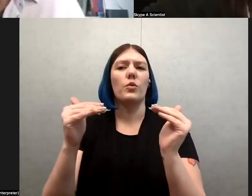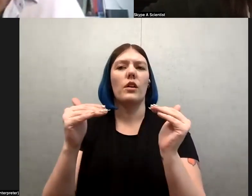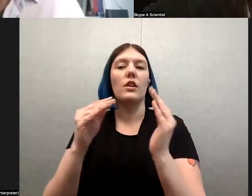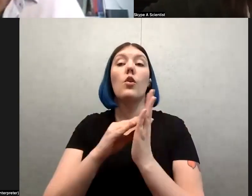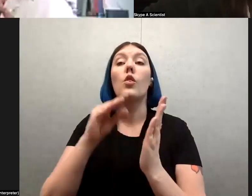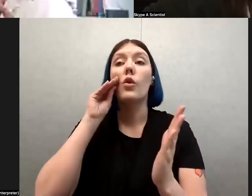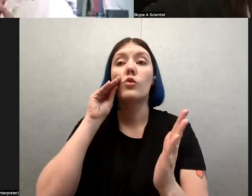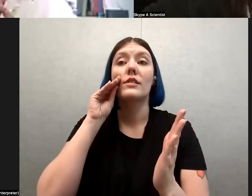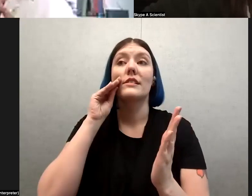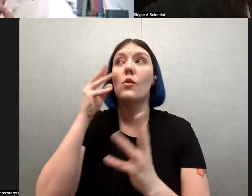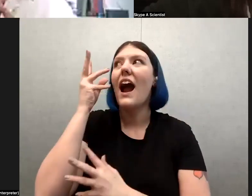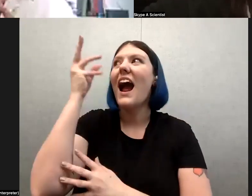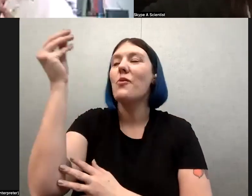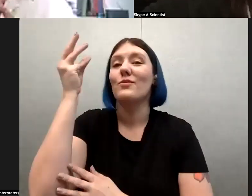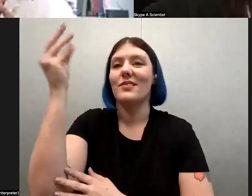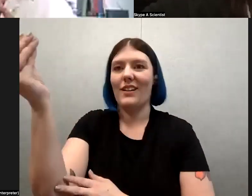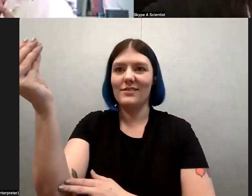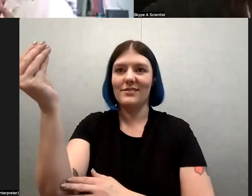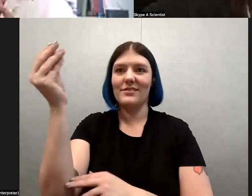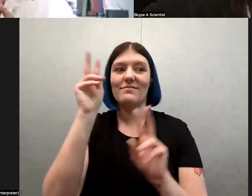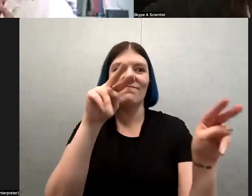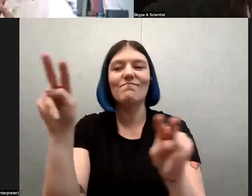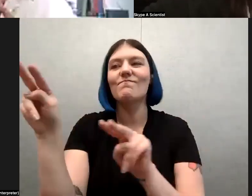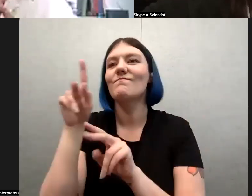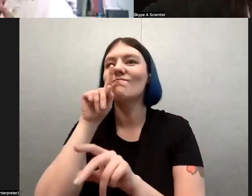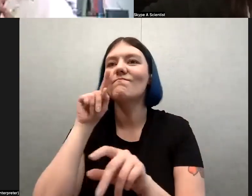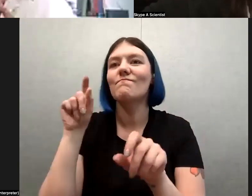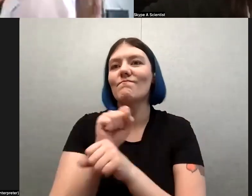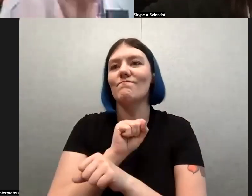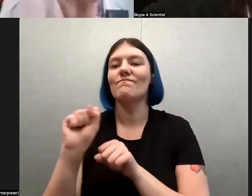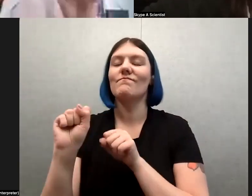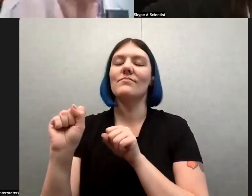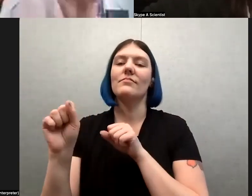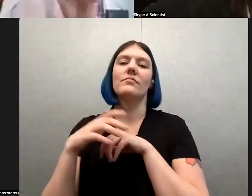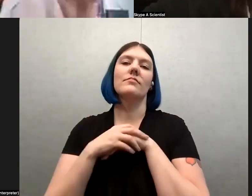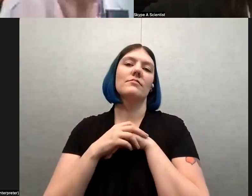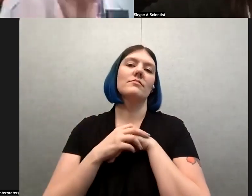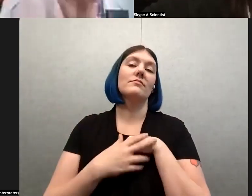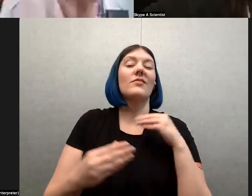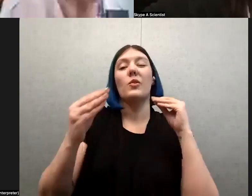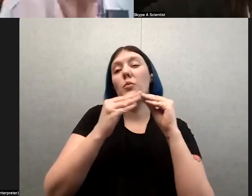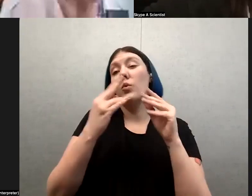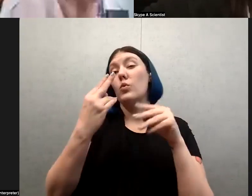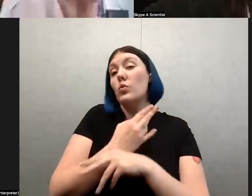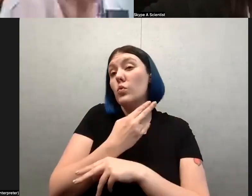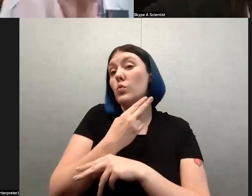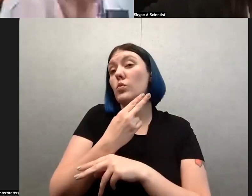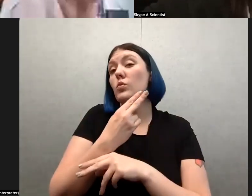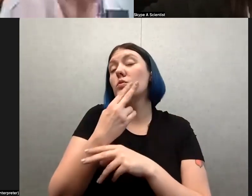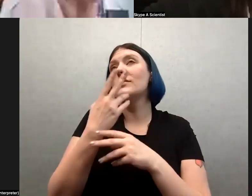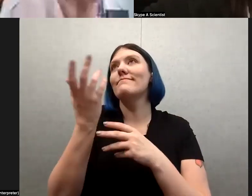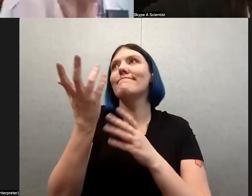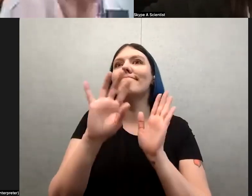getting out there, going outside in the environment, the more that you use, for